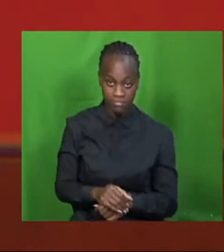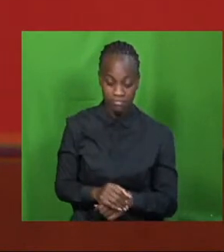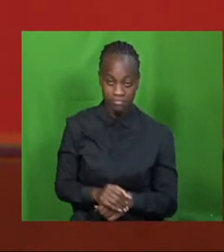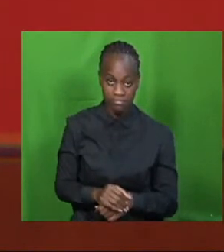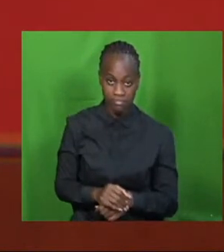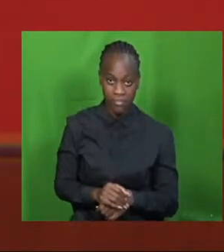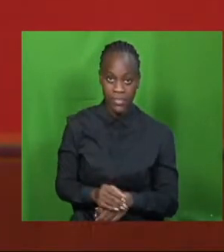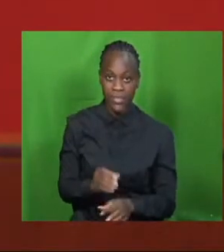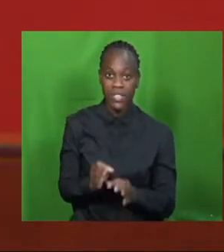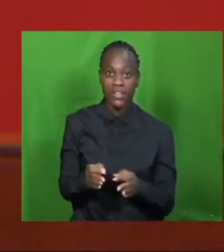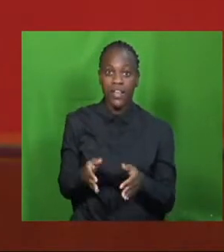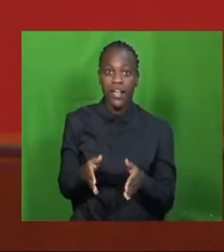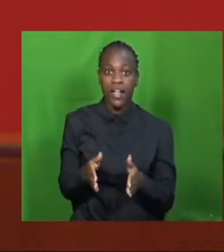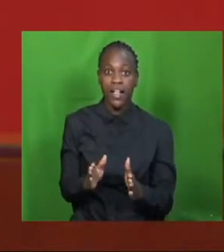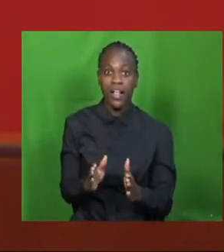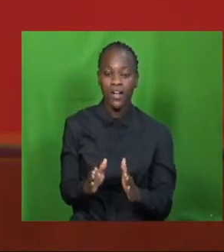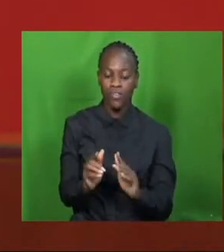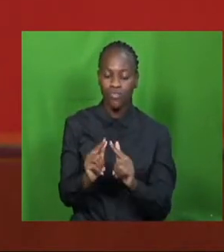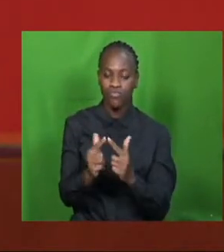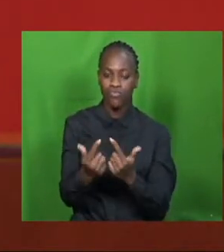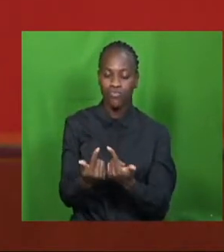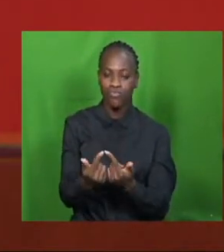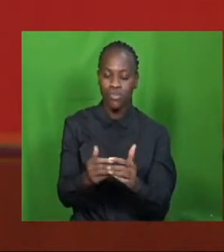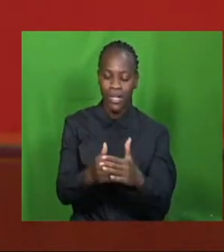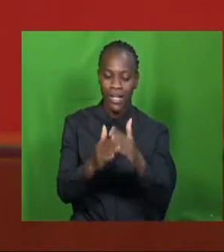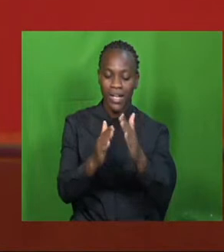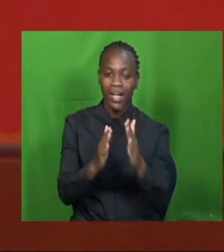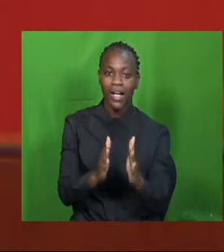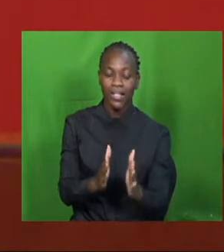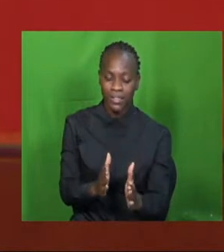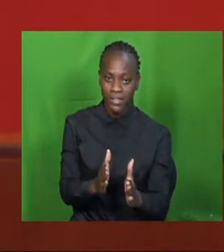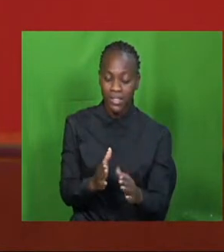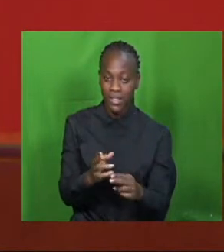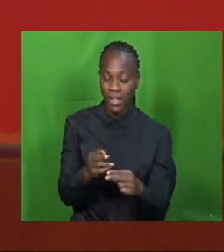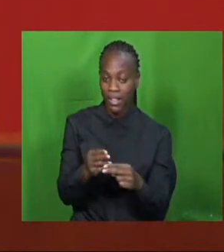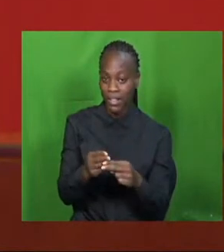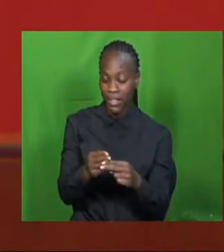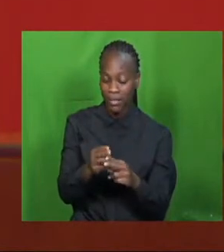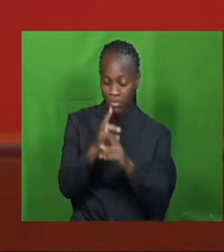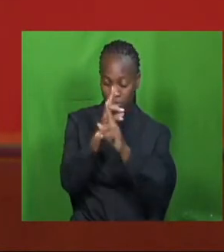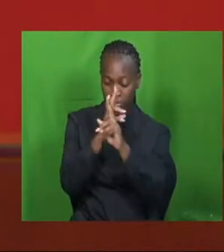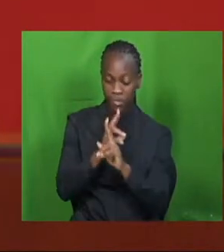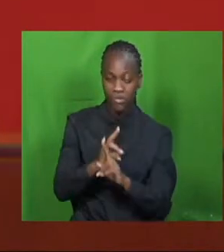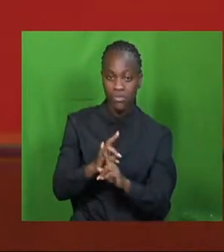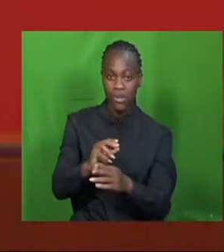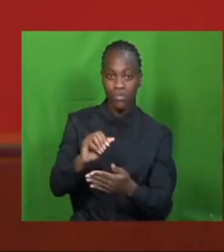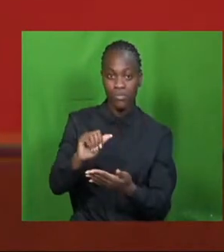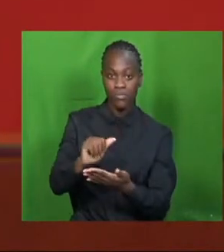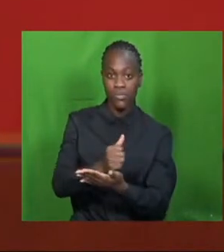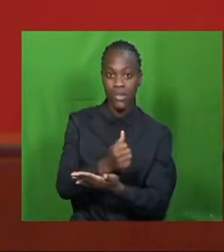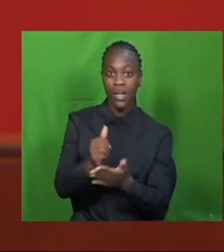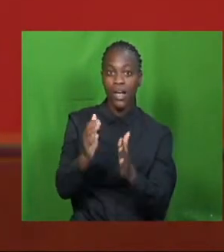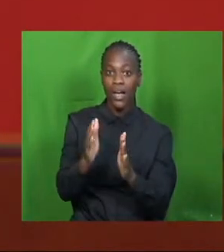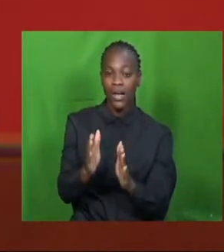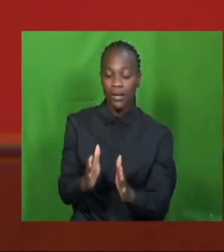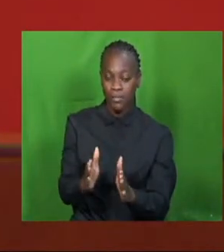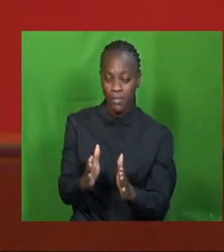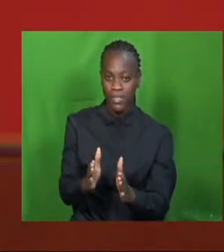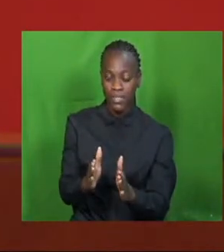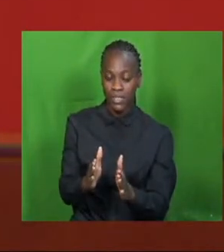I hope the majority leader, who is leader of government business, heard me